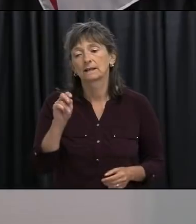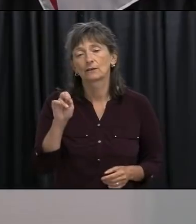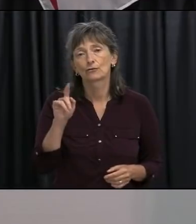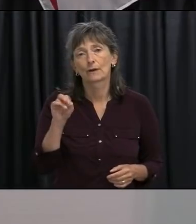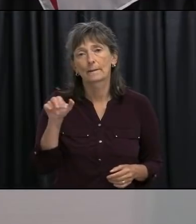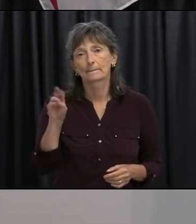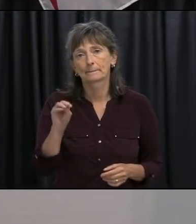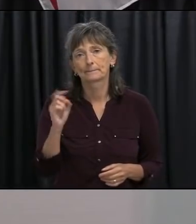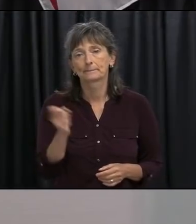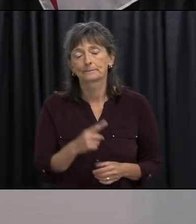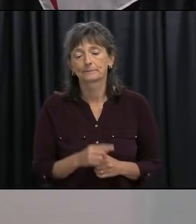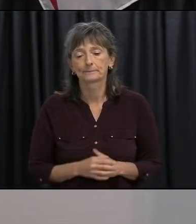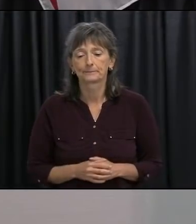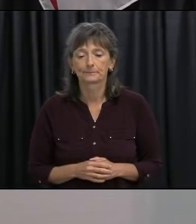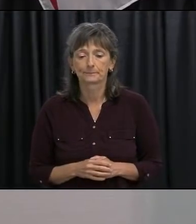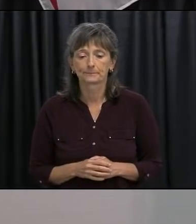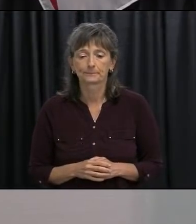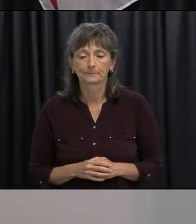ahead.